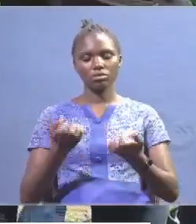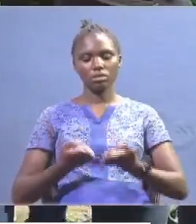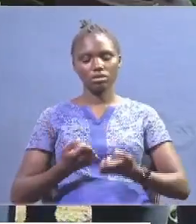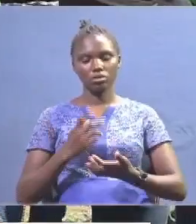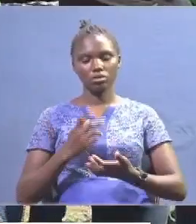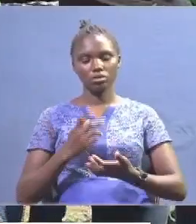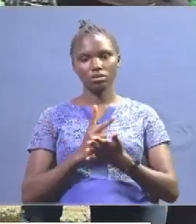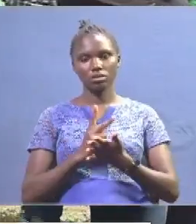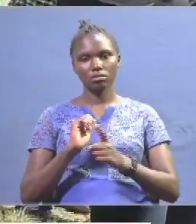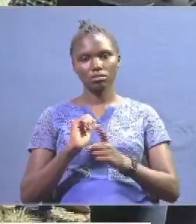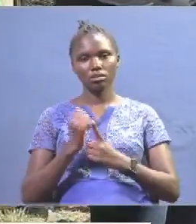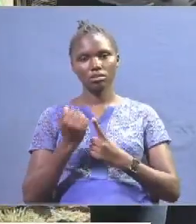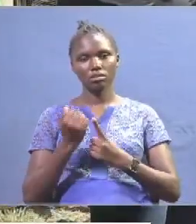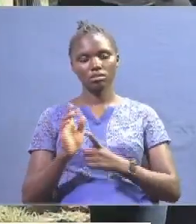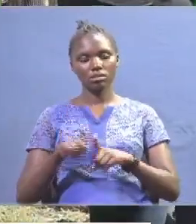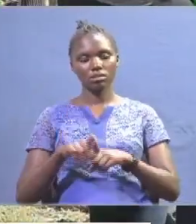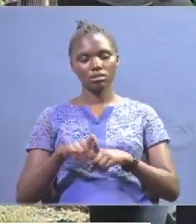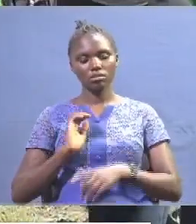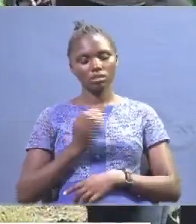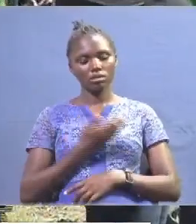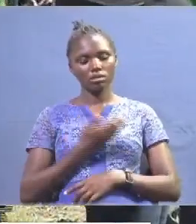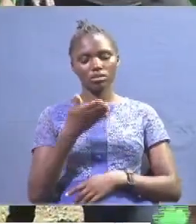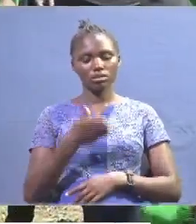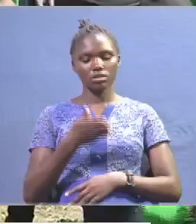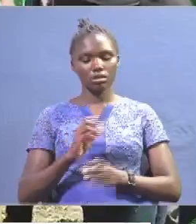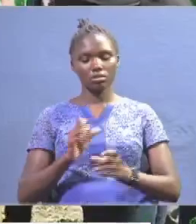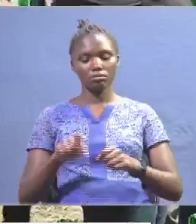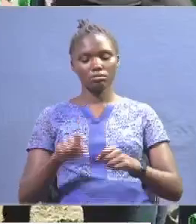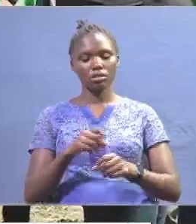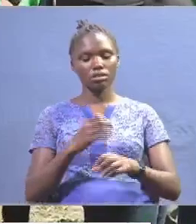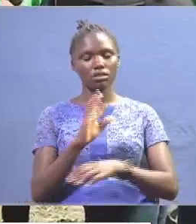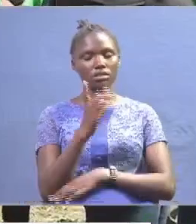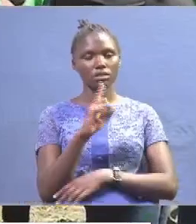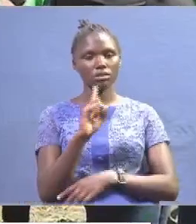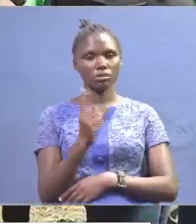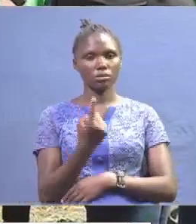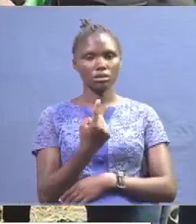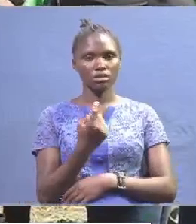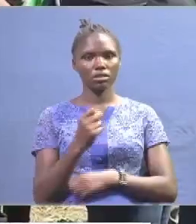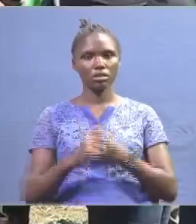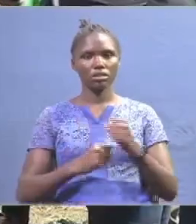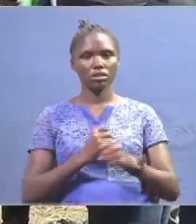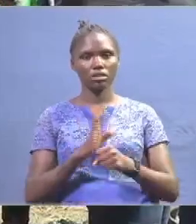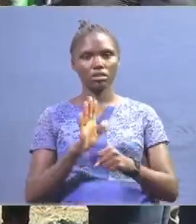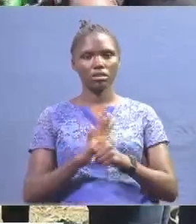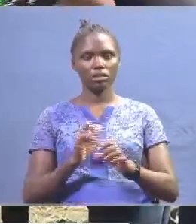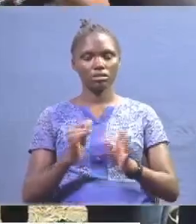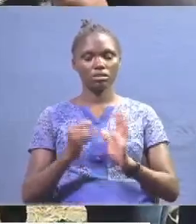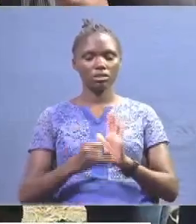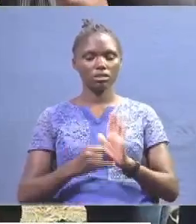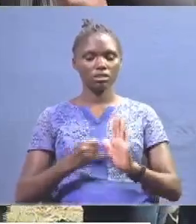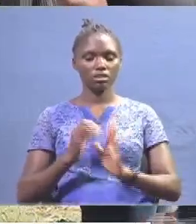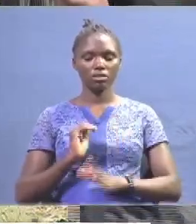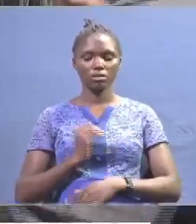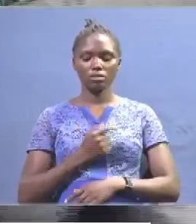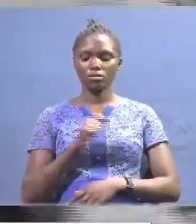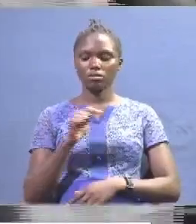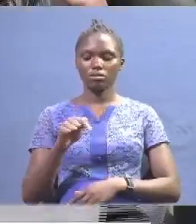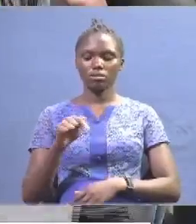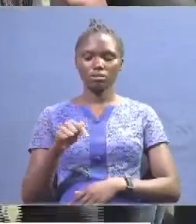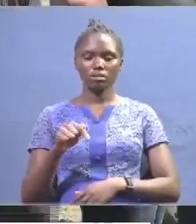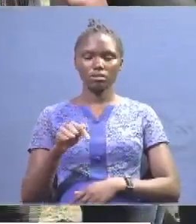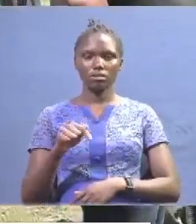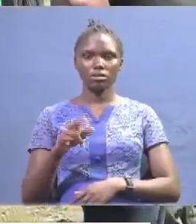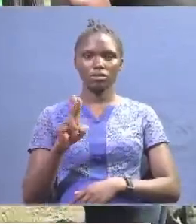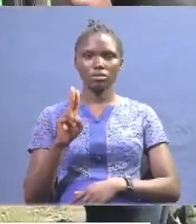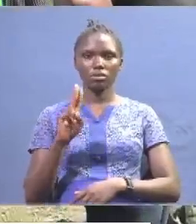in an environment like ours, you start with planting trees. And we have done this for a number of years now as a company. Today, we have planted over 2